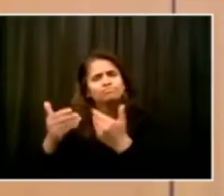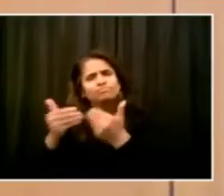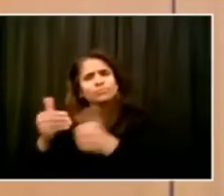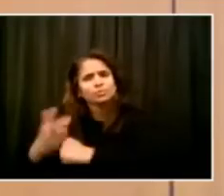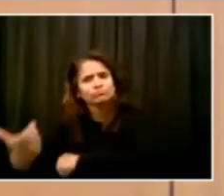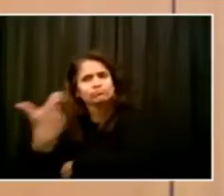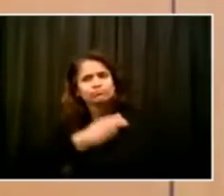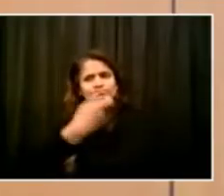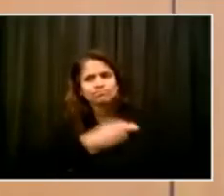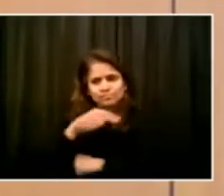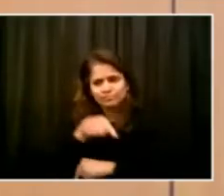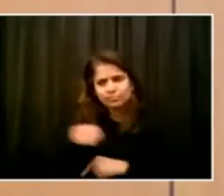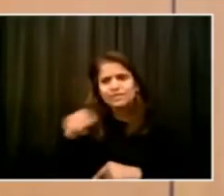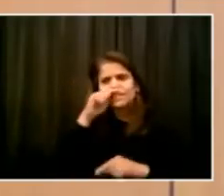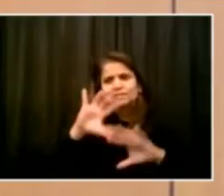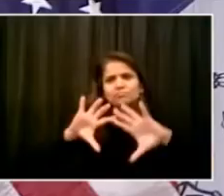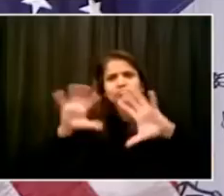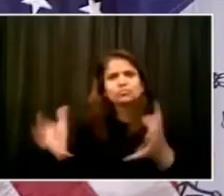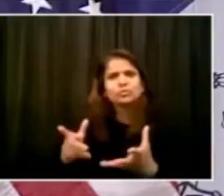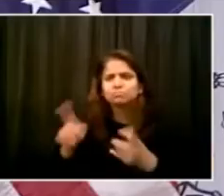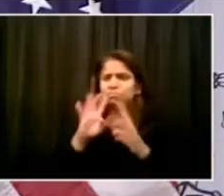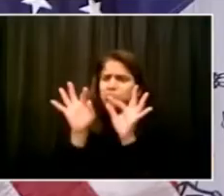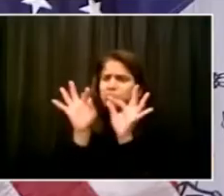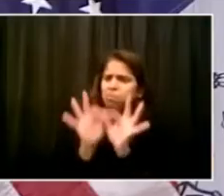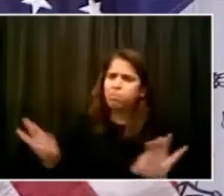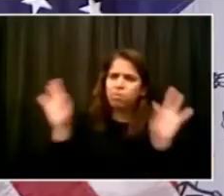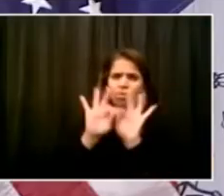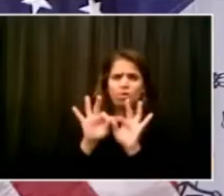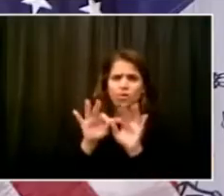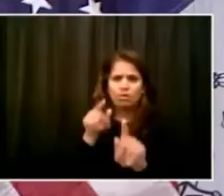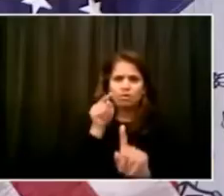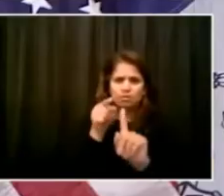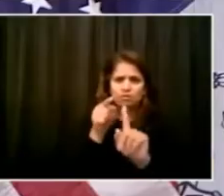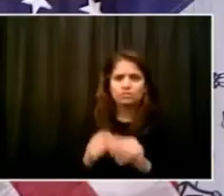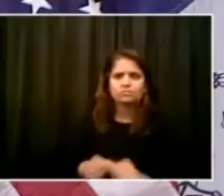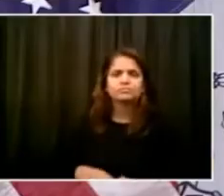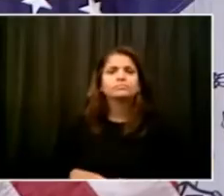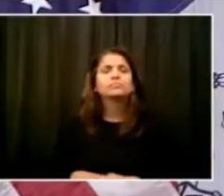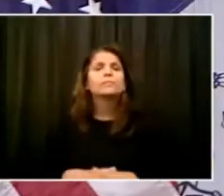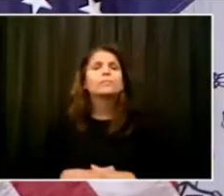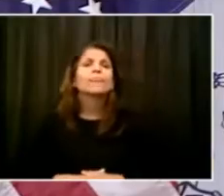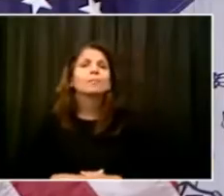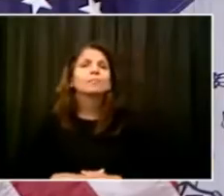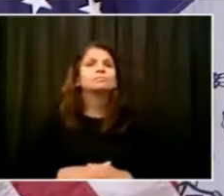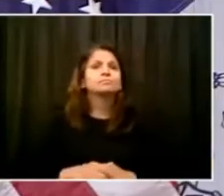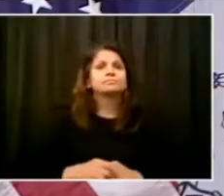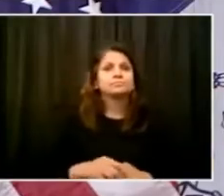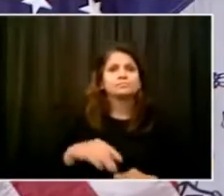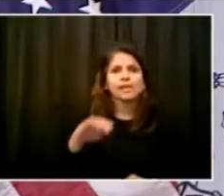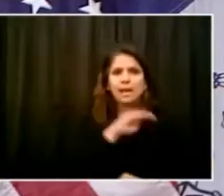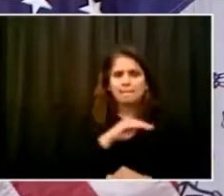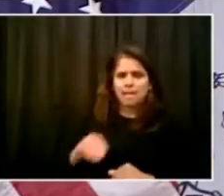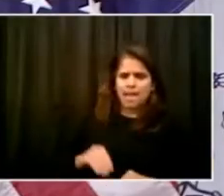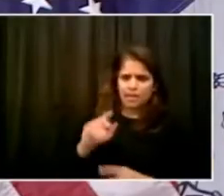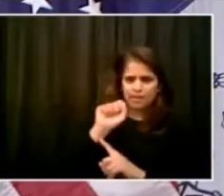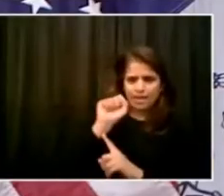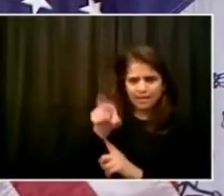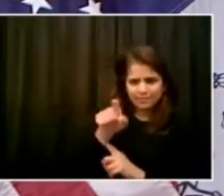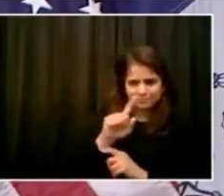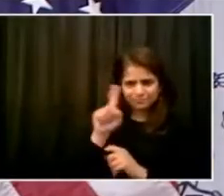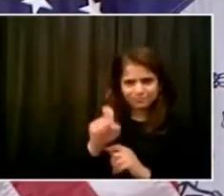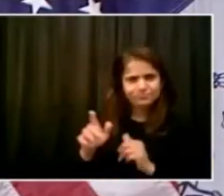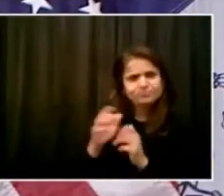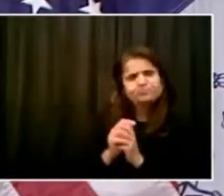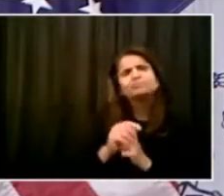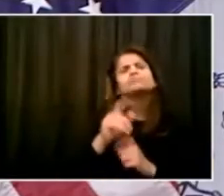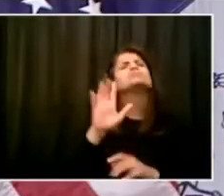message here. Yeah, Dr. Barbeau, I'm going to just add to the question because I don't want to speak for Julia, but I think the inference of the question was the other